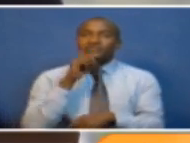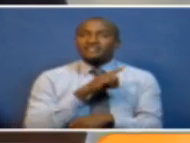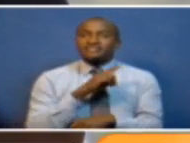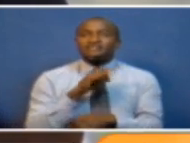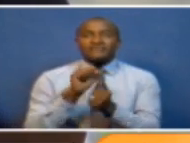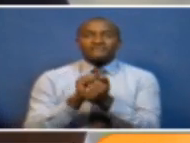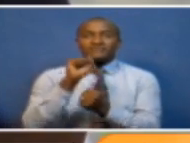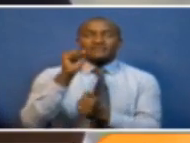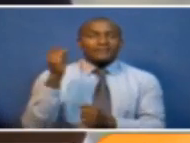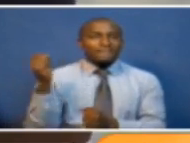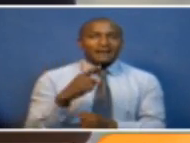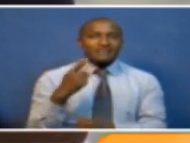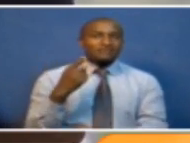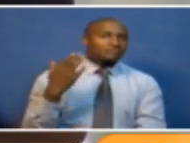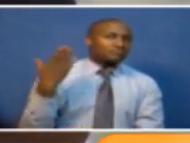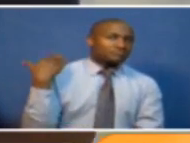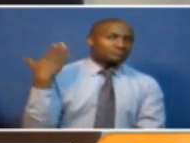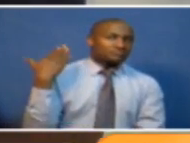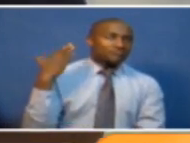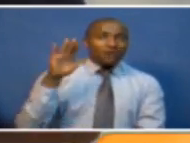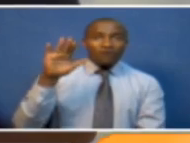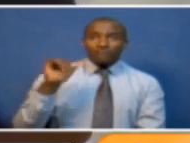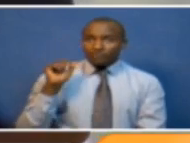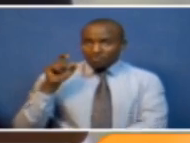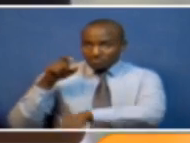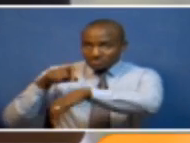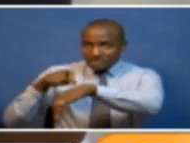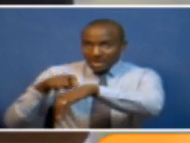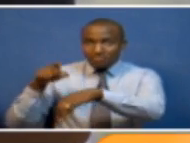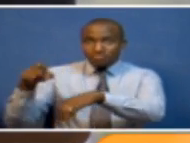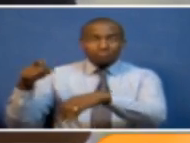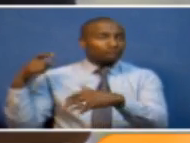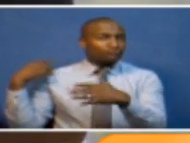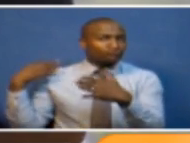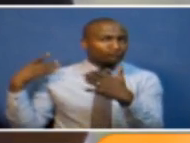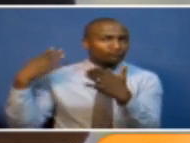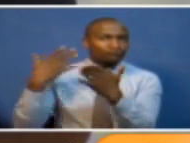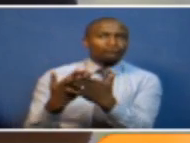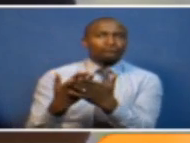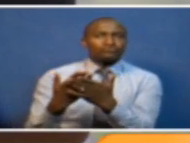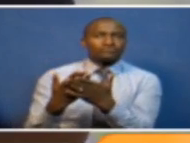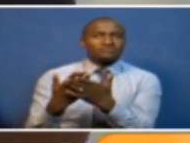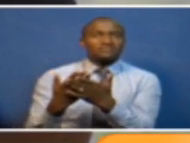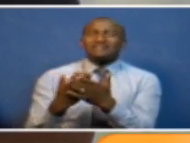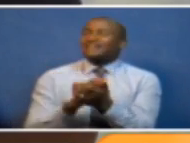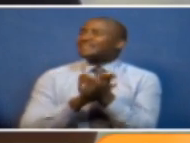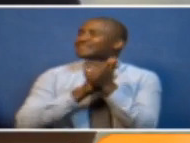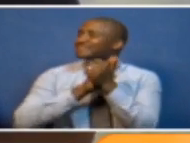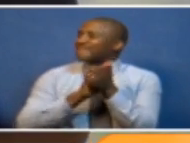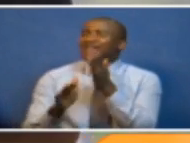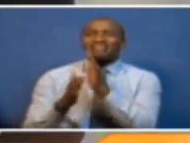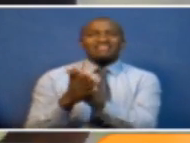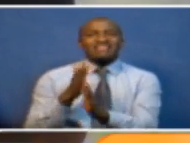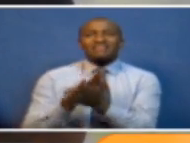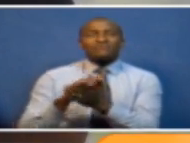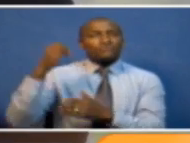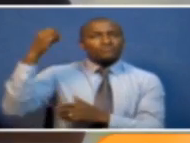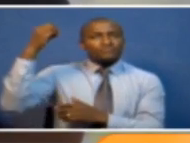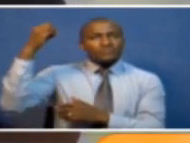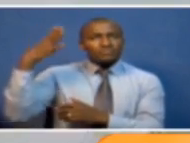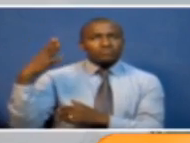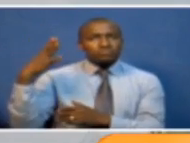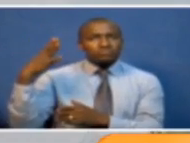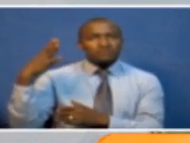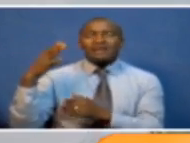ago. Since then, not a single megawatt of electricity has been